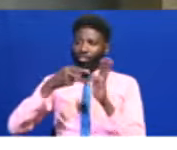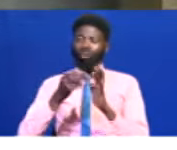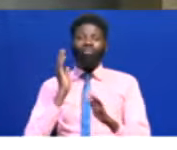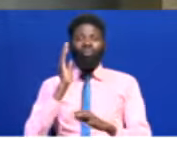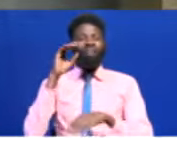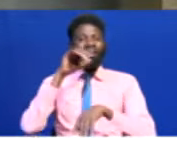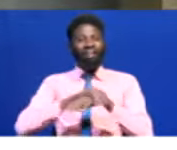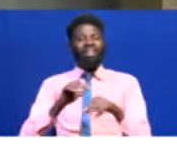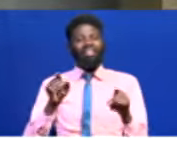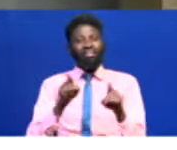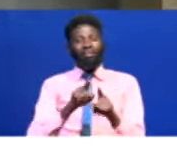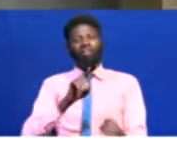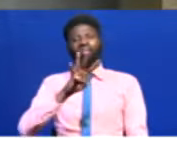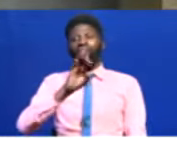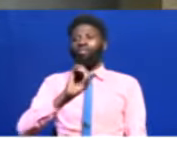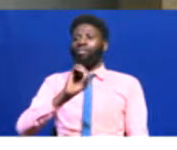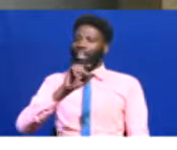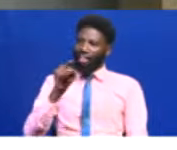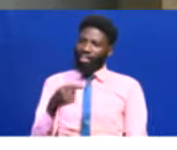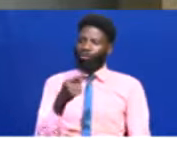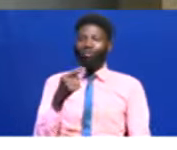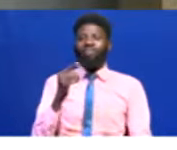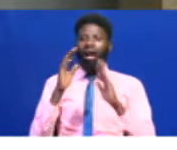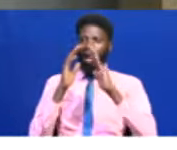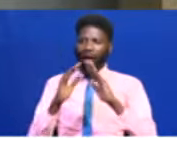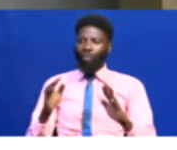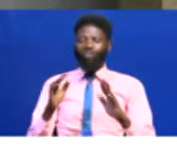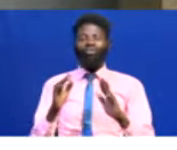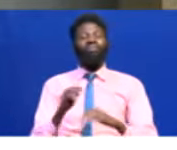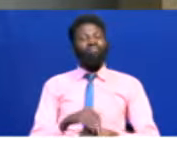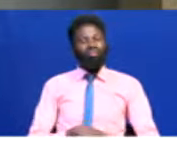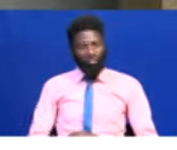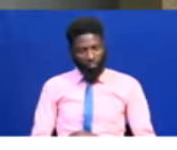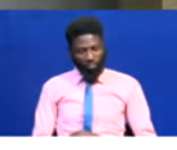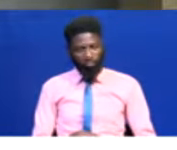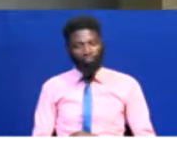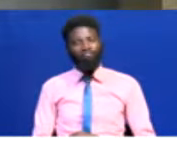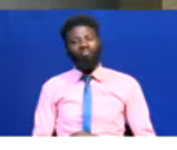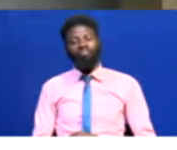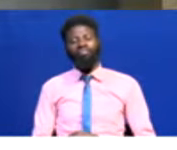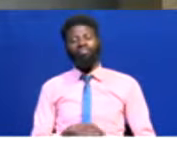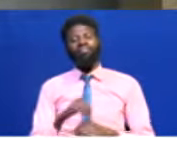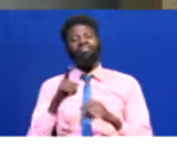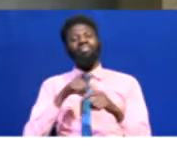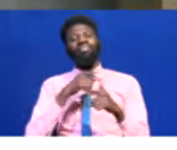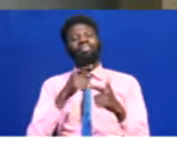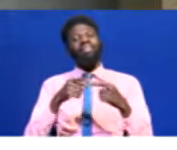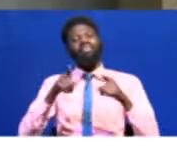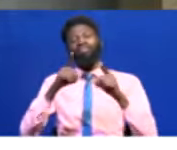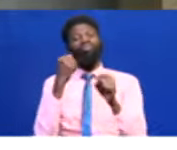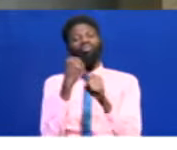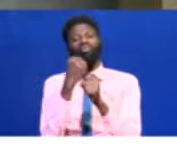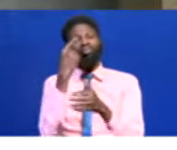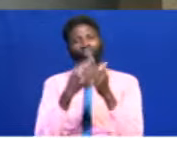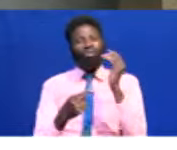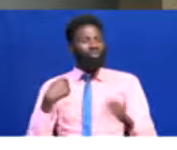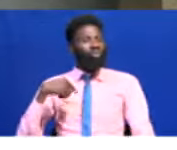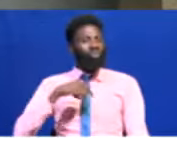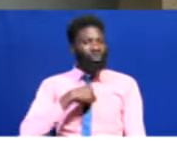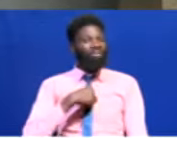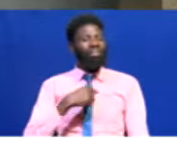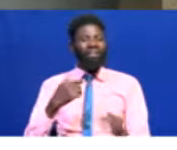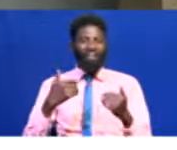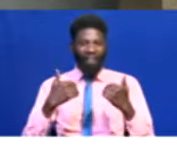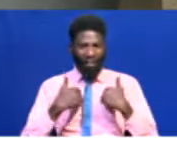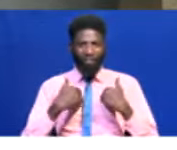around 40,000 housing units. Yes. Now, what then, what are you doing? Because we have had this project before,